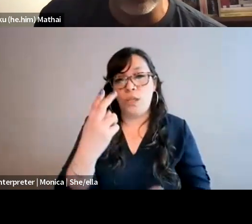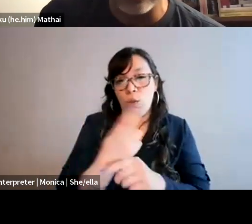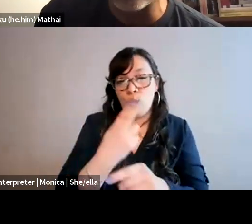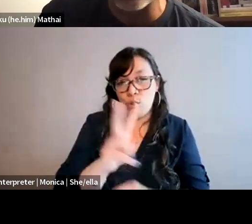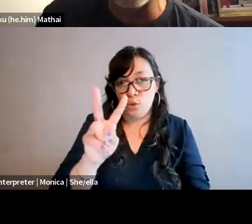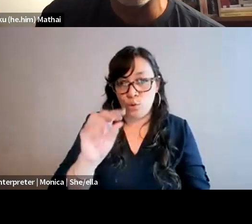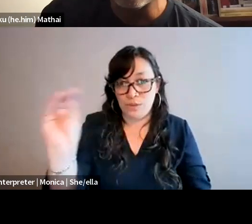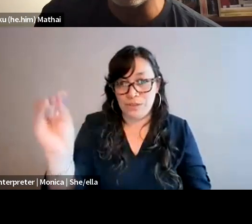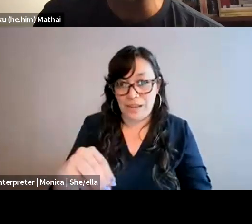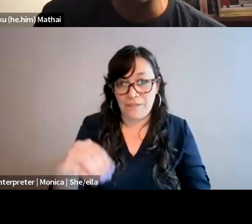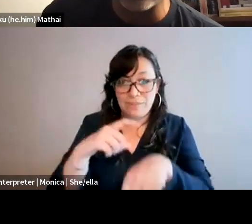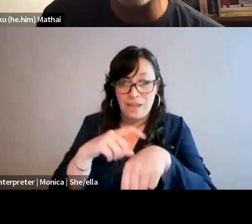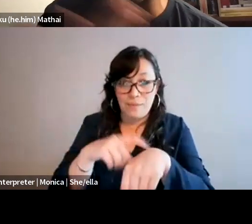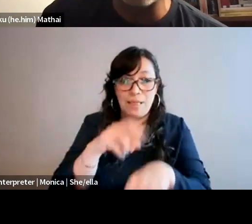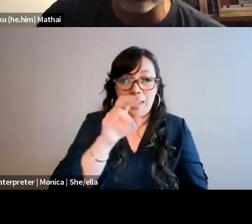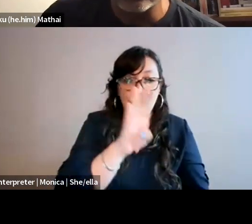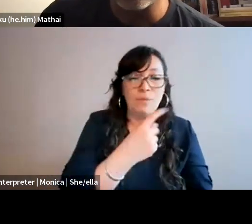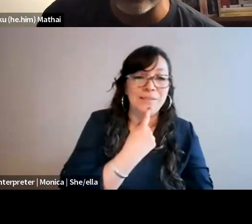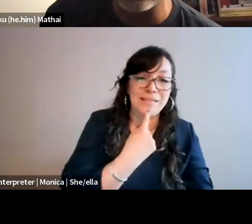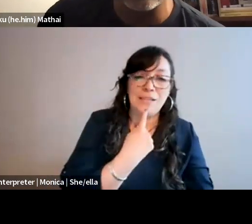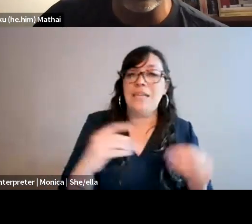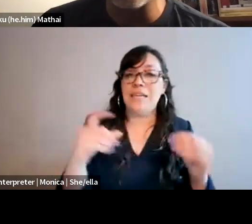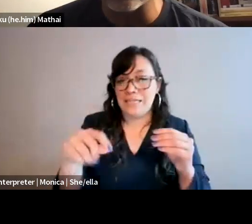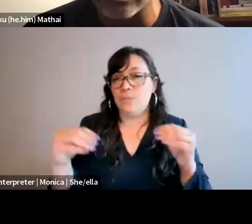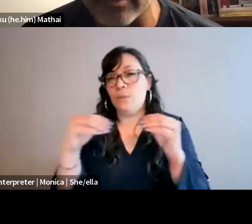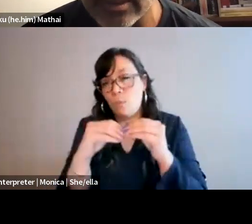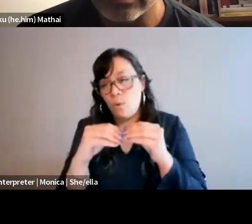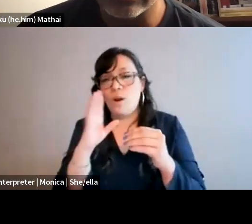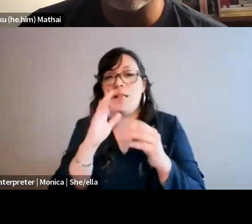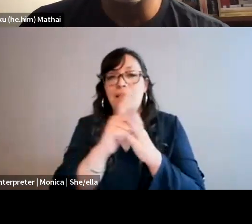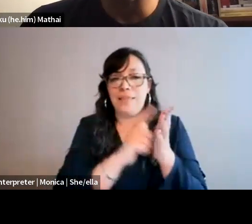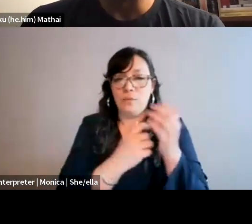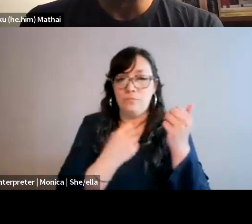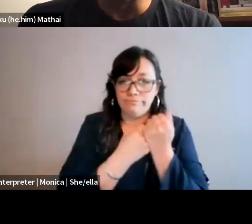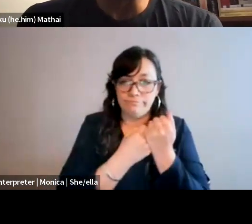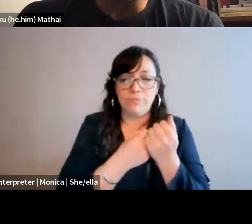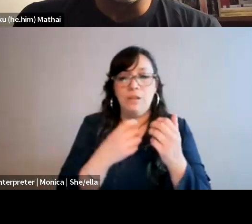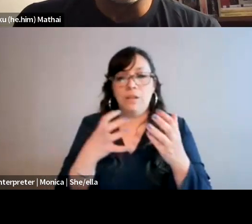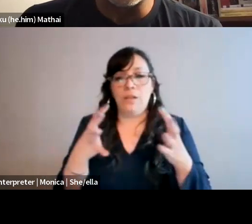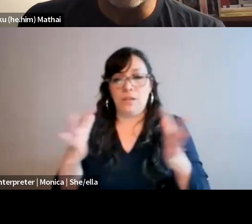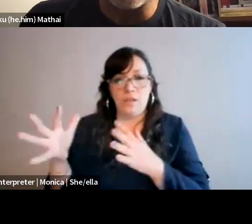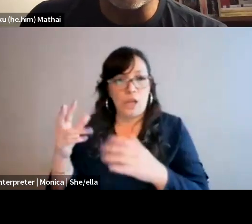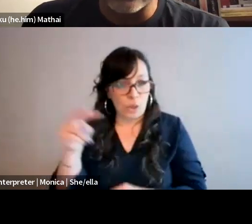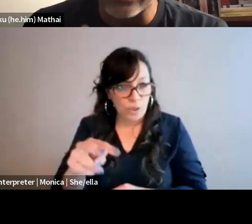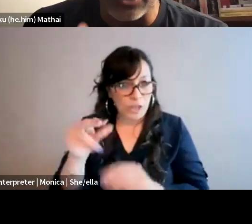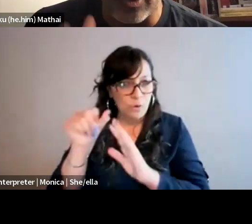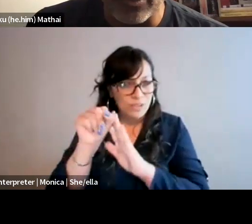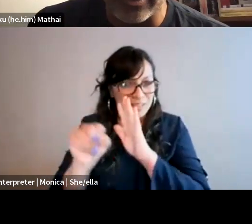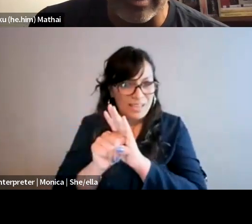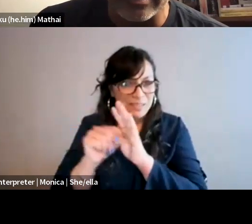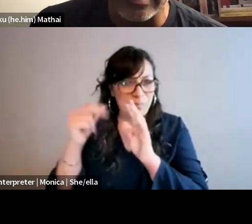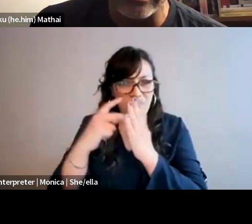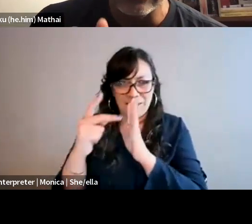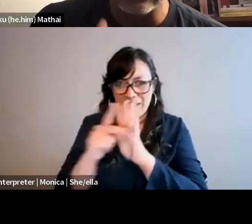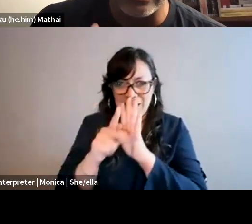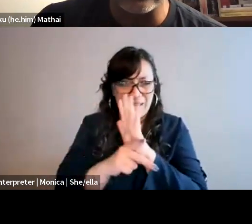similar to what Rob was saying, there needs to be much more traction given to them. And look at your own state's policies. Can I just say one more